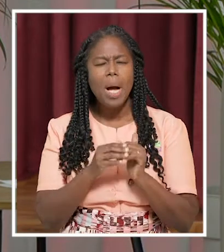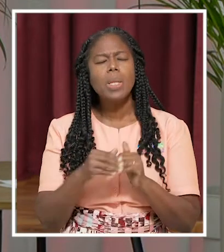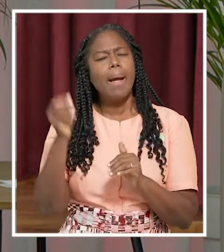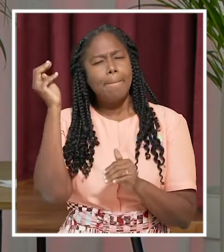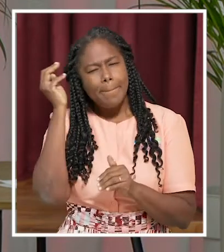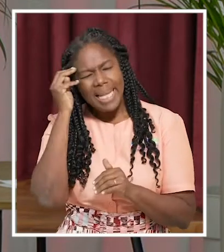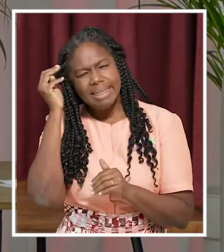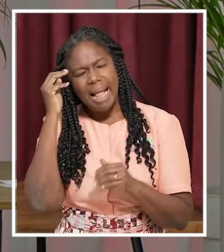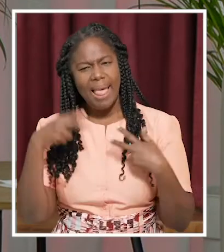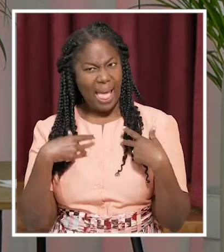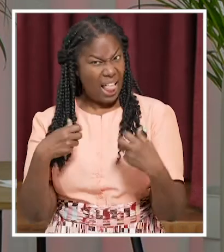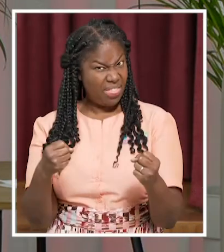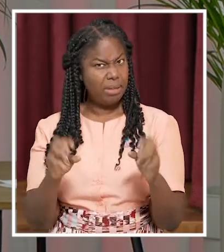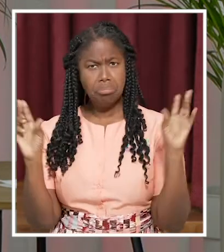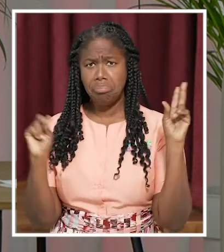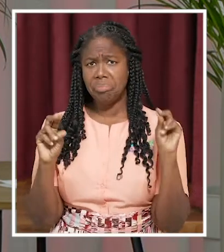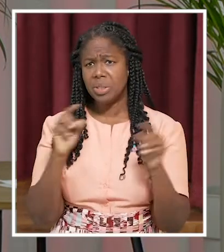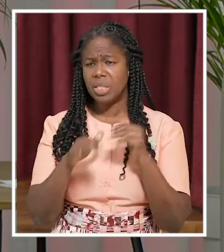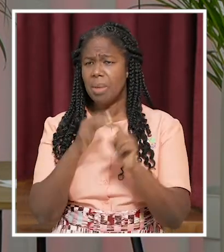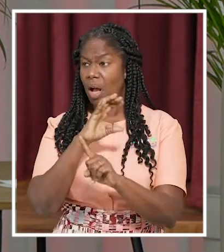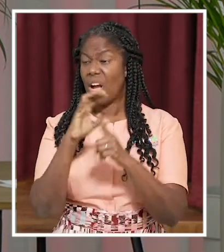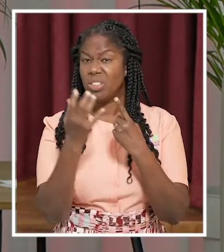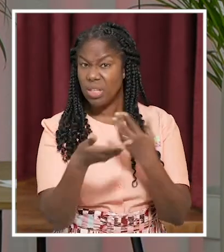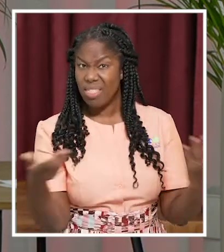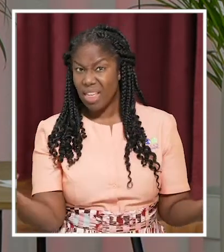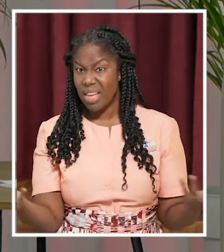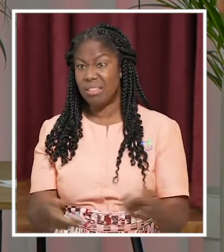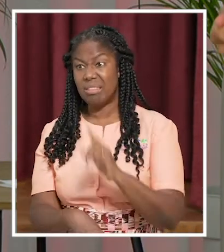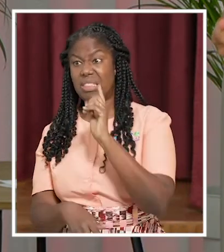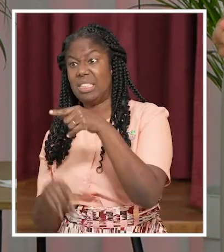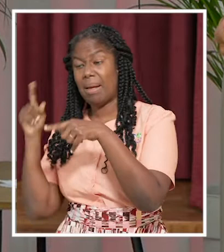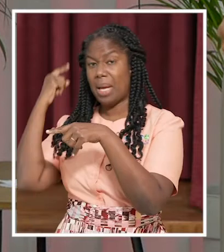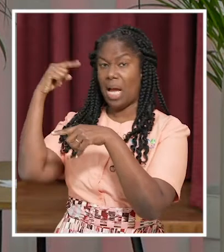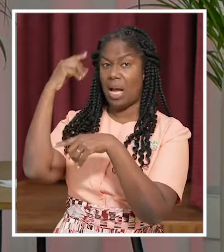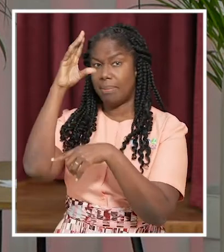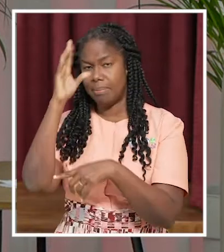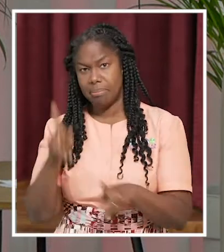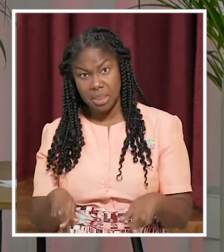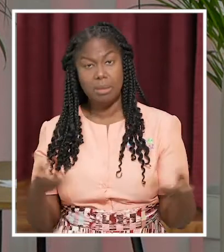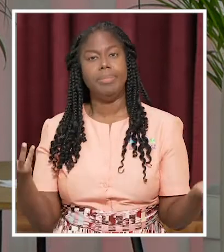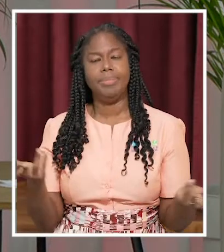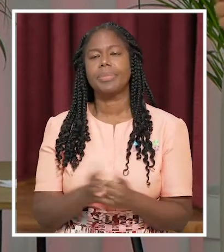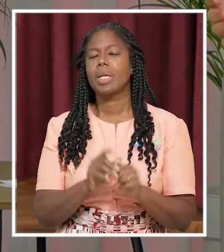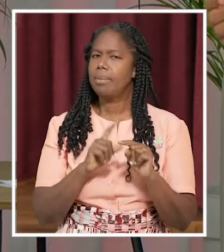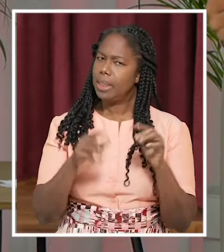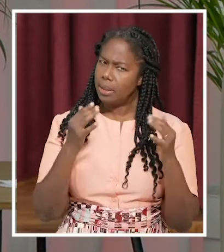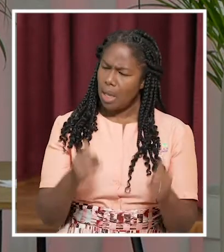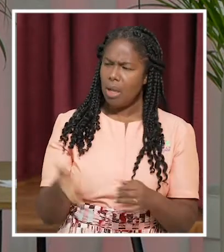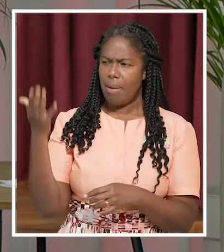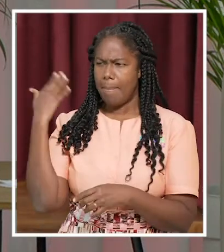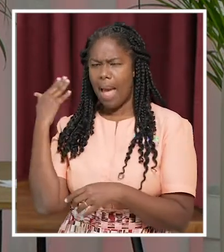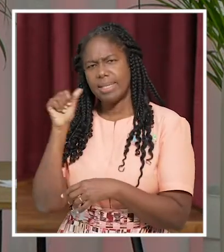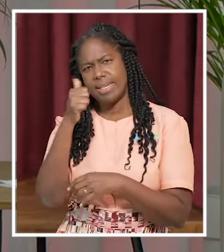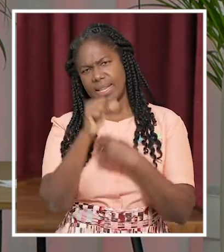a cultural saying of, that's madness, or is a mad person. That's right. And now, within the past decade, I've